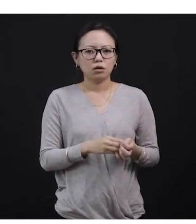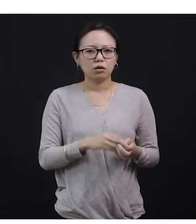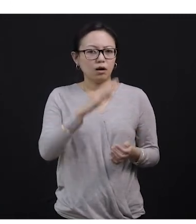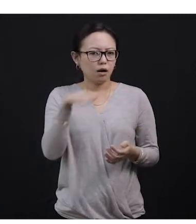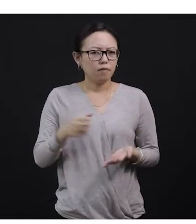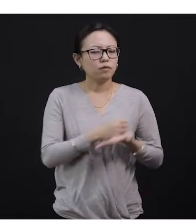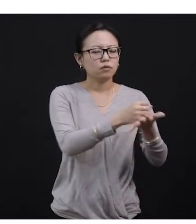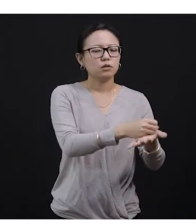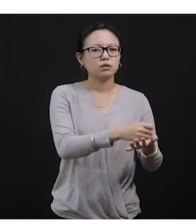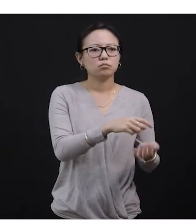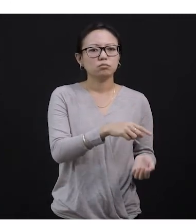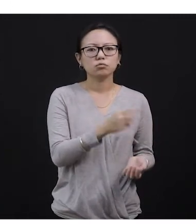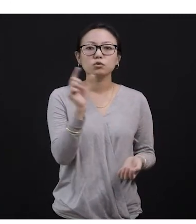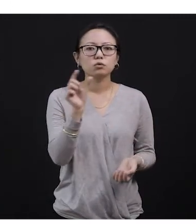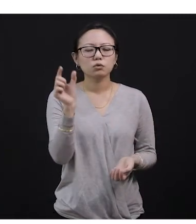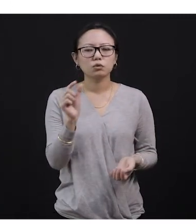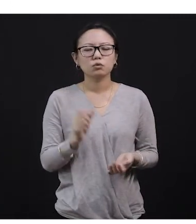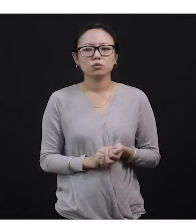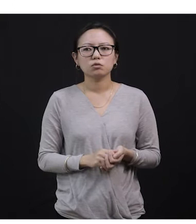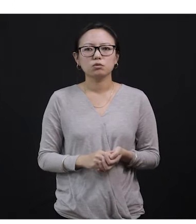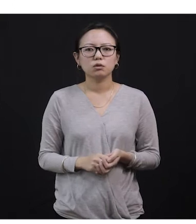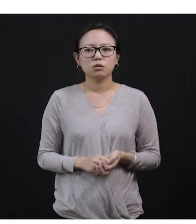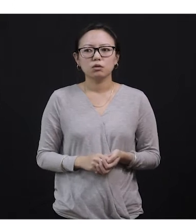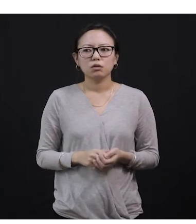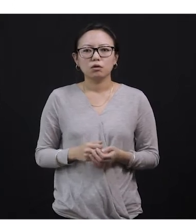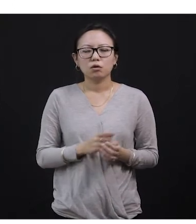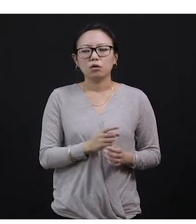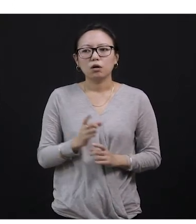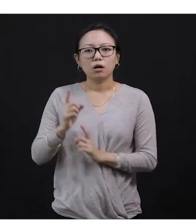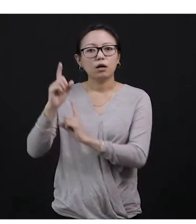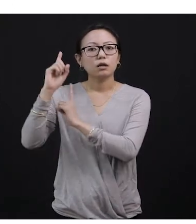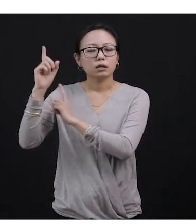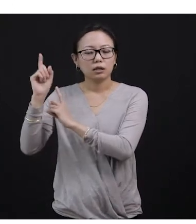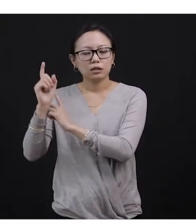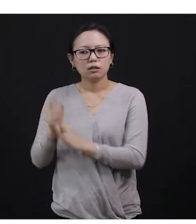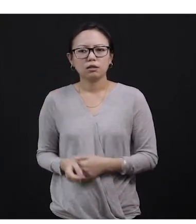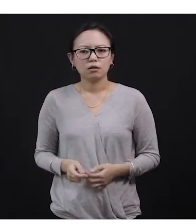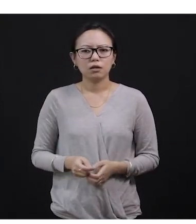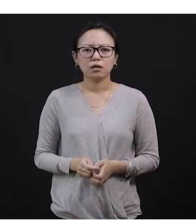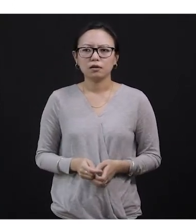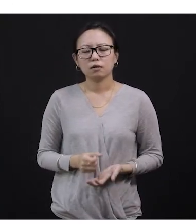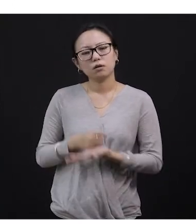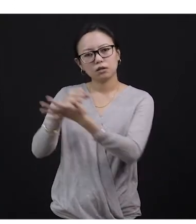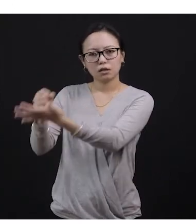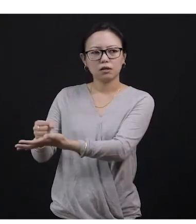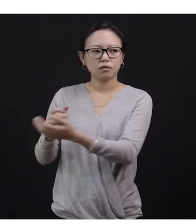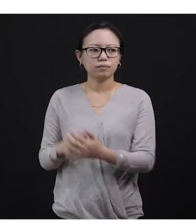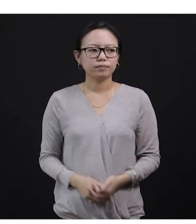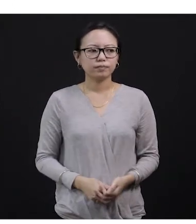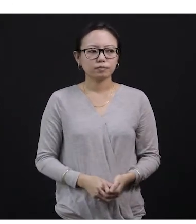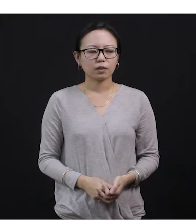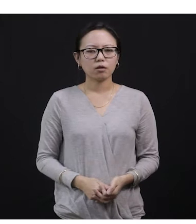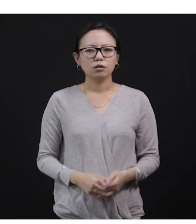after so many soldiers, so they need to give salary to these people, right? Also to the